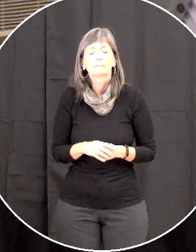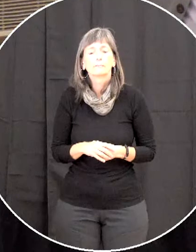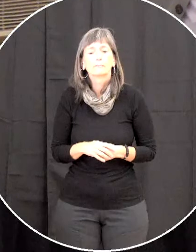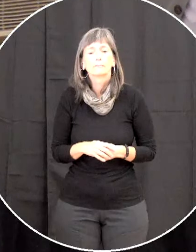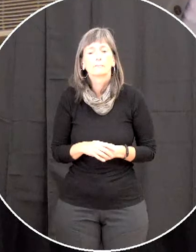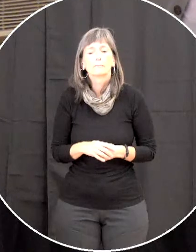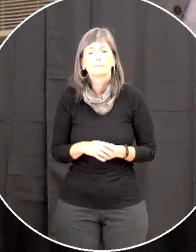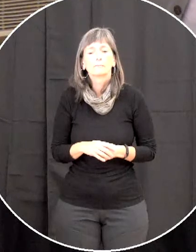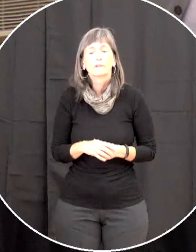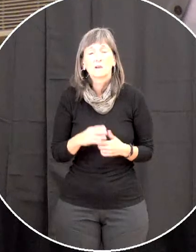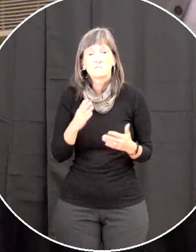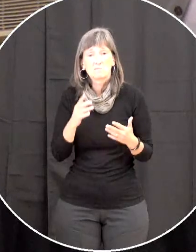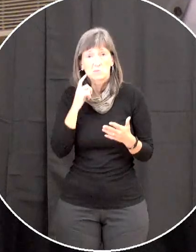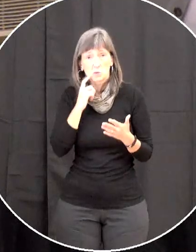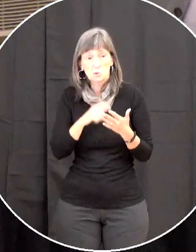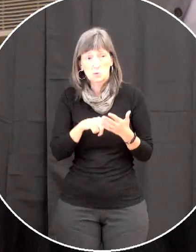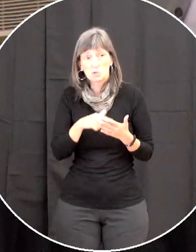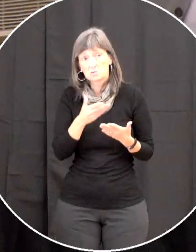As you probably already know,